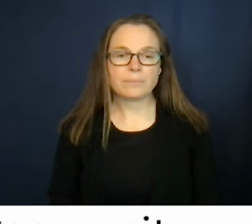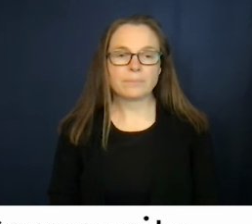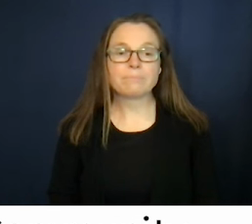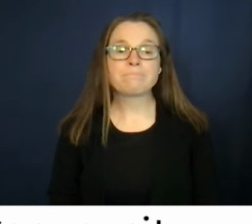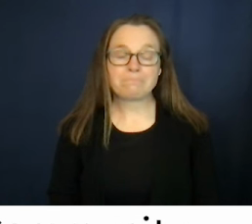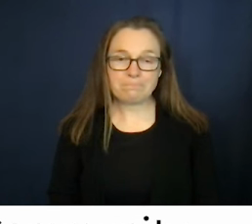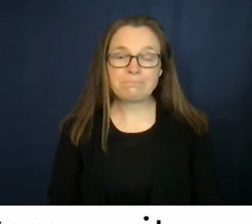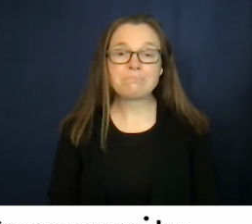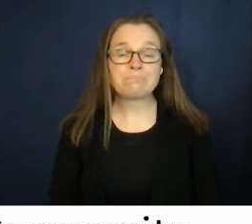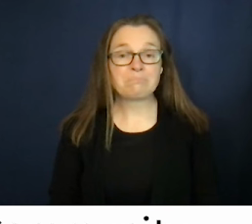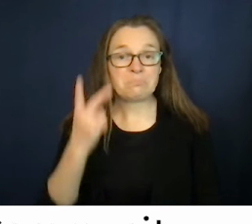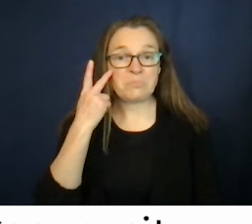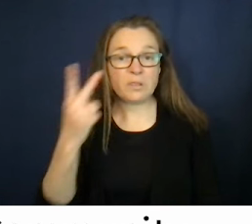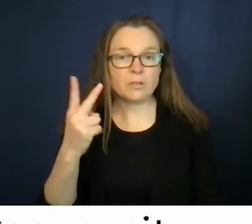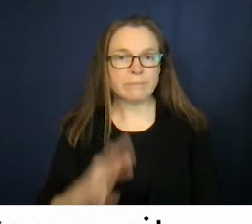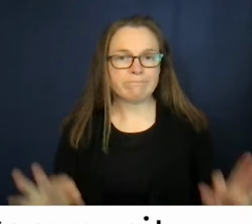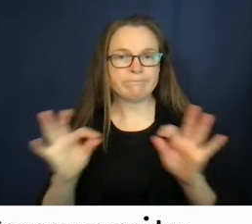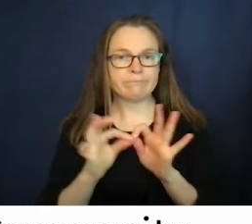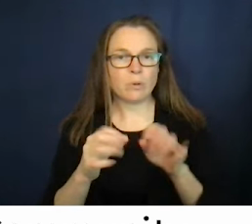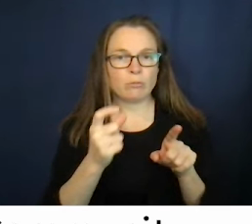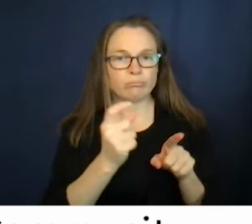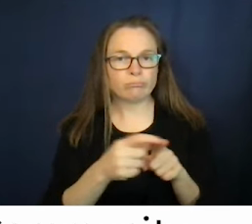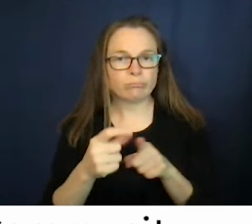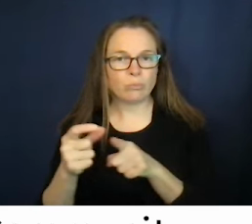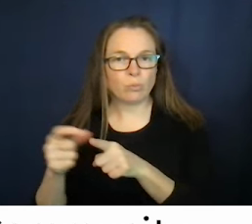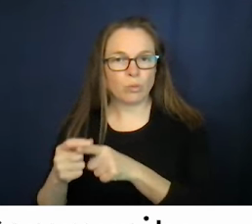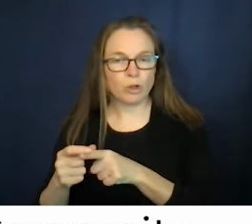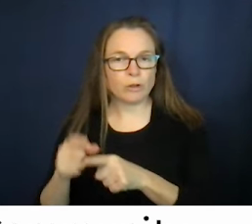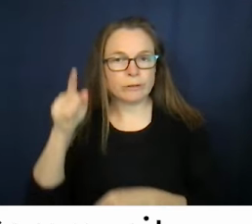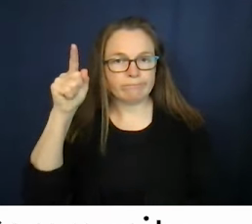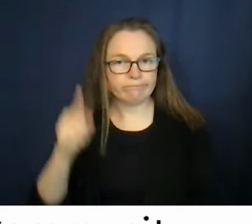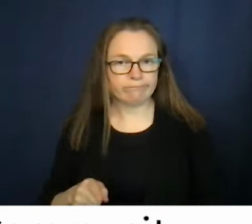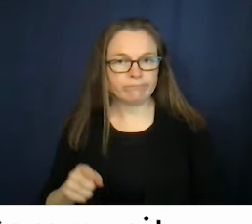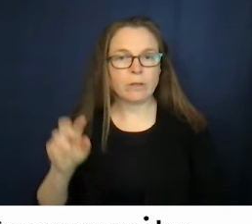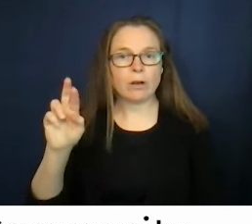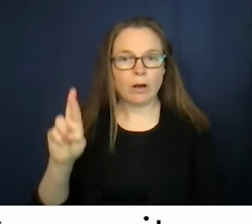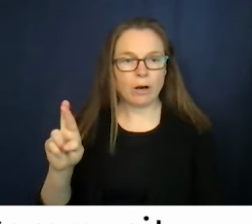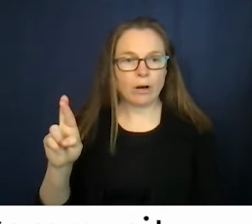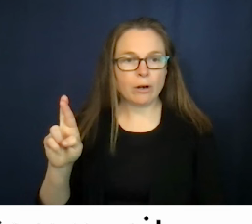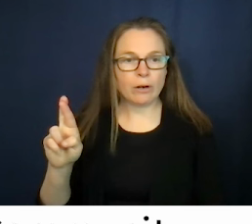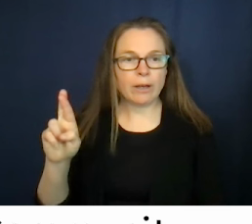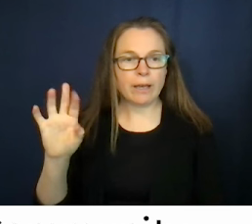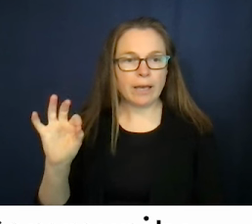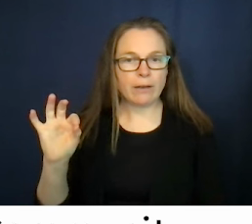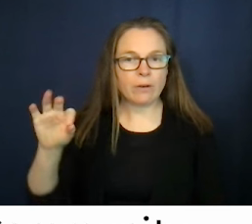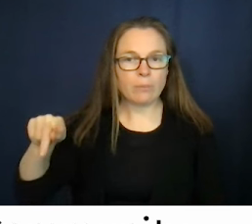The following are the key terms for today's presentation. Request for proposal,